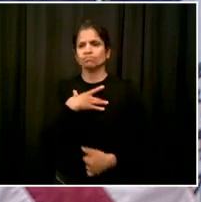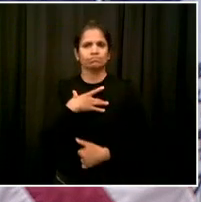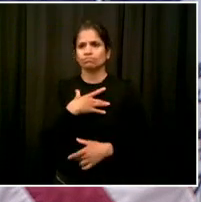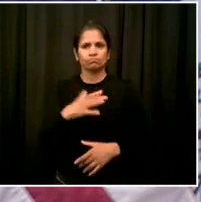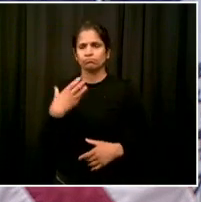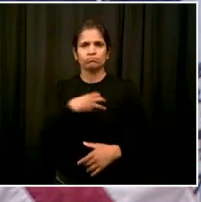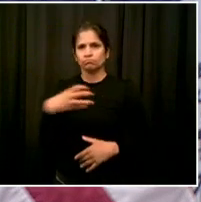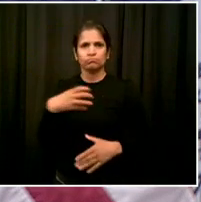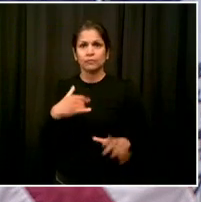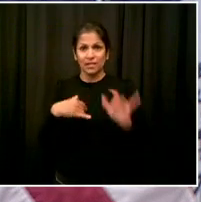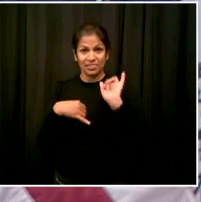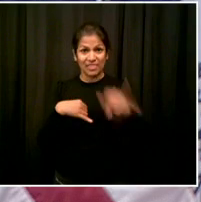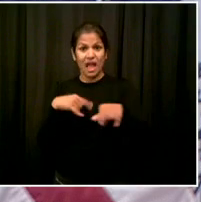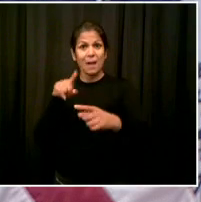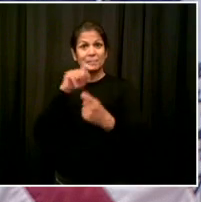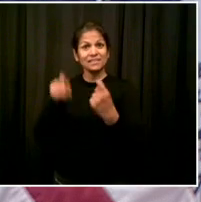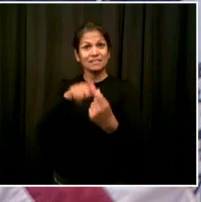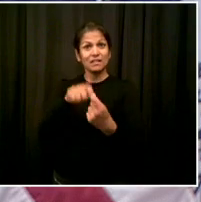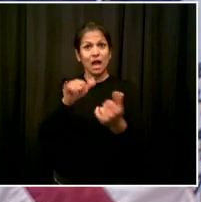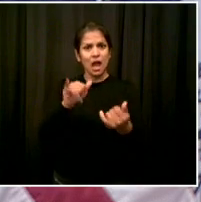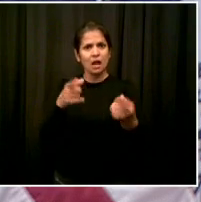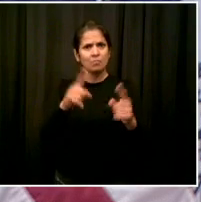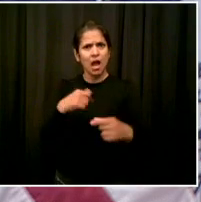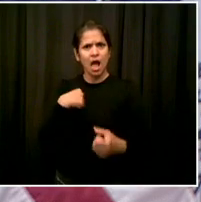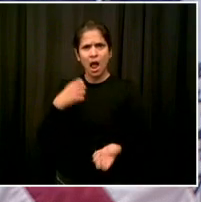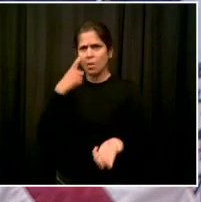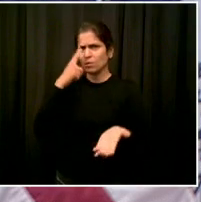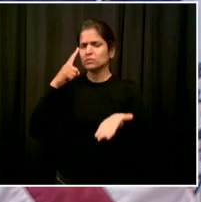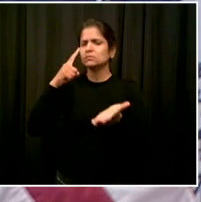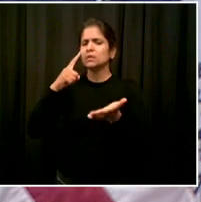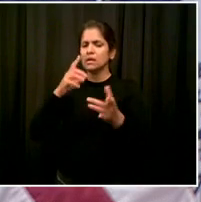judgment. Next, we have Henry from Bloomberg.